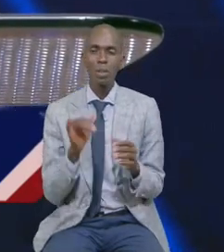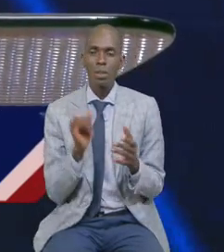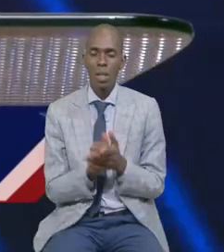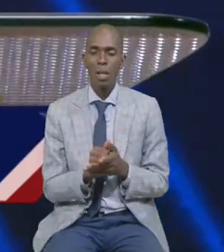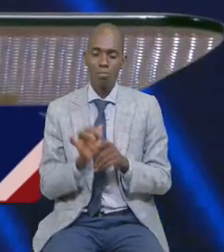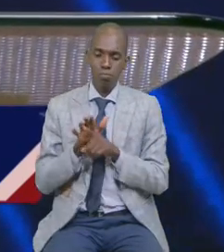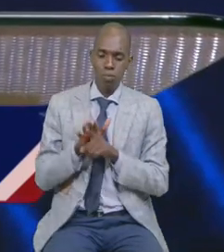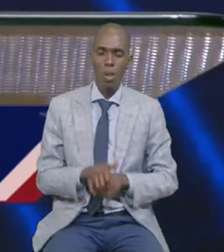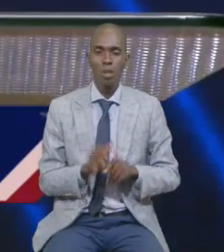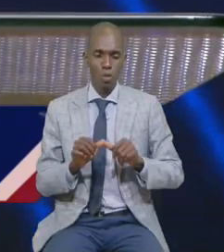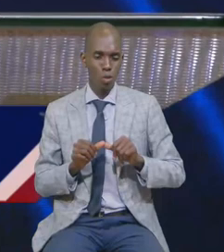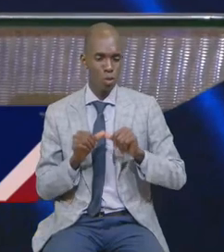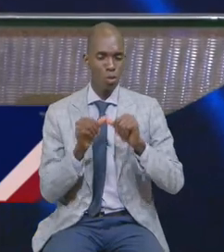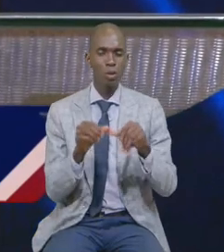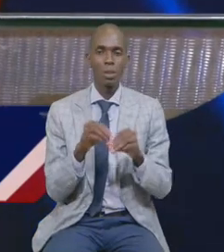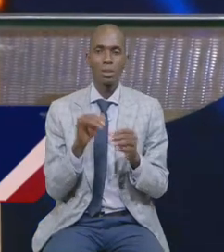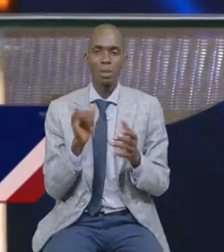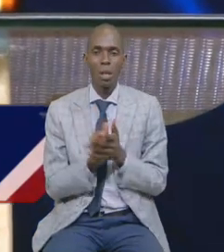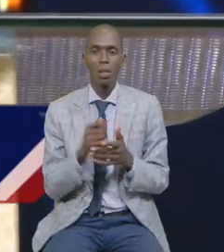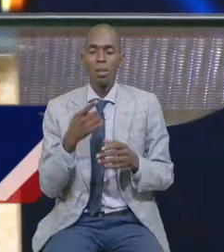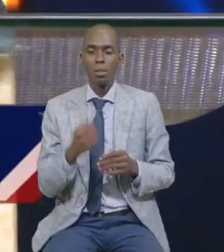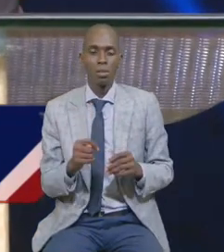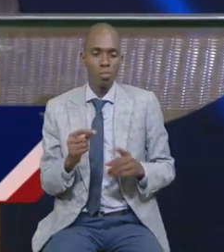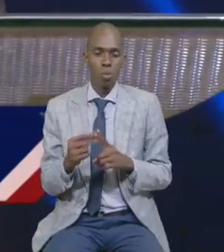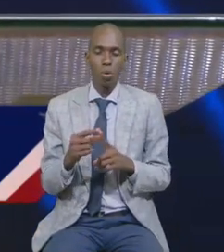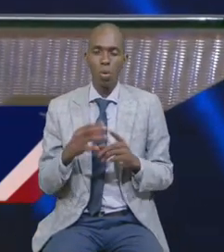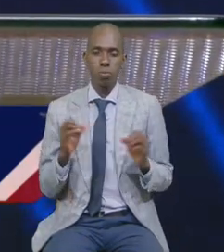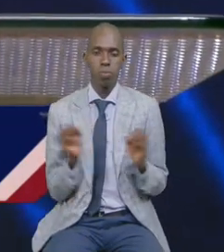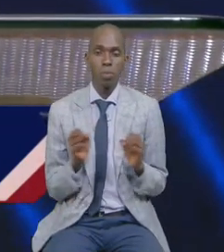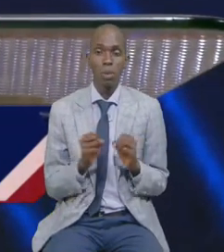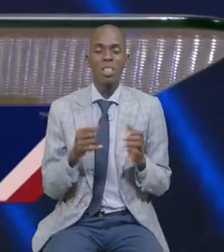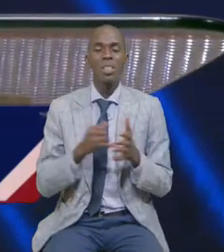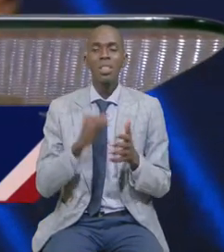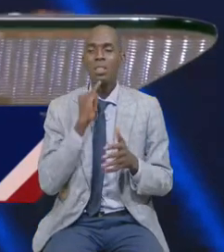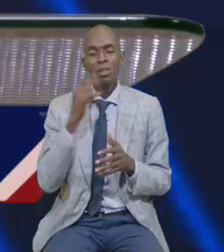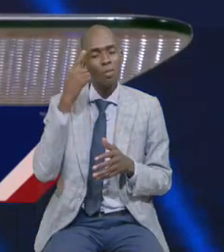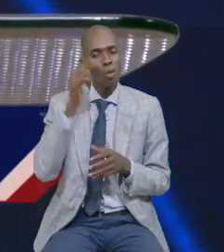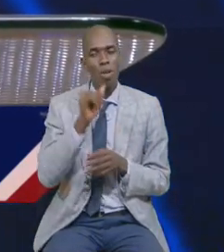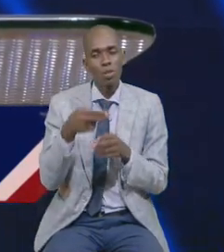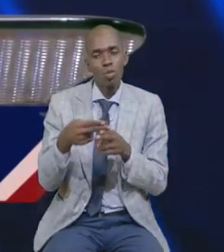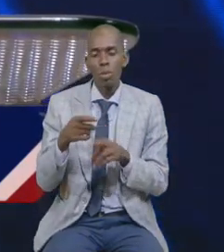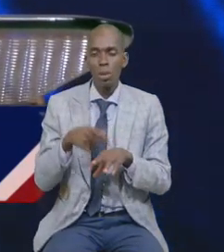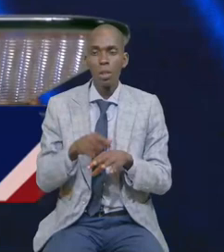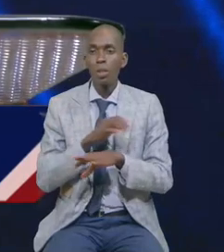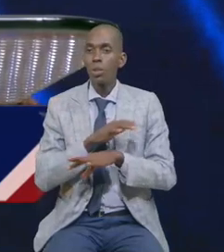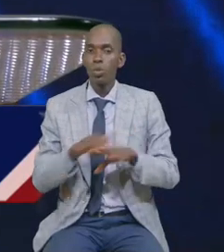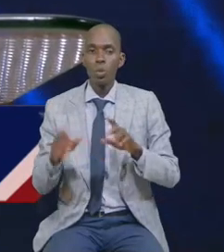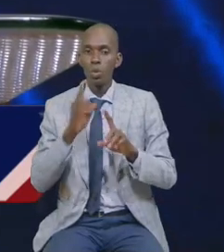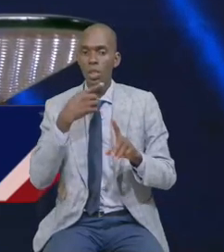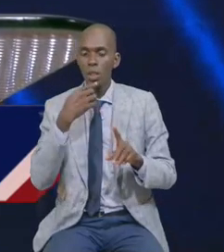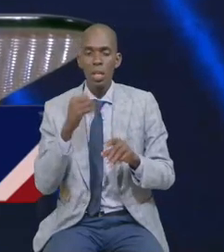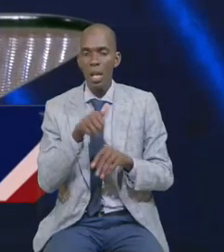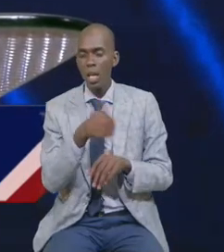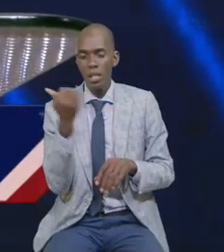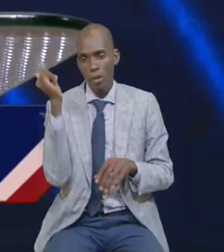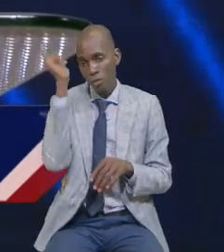remain under the threatening and the tribulation. Is for a season. Don't talk, don't say any foolish